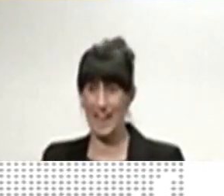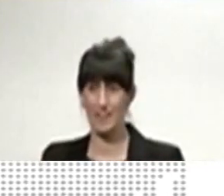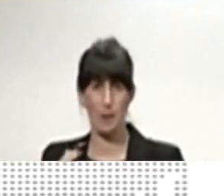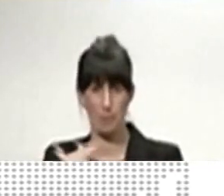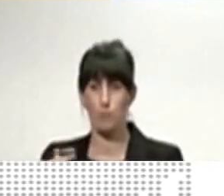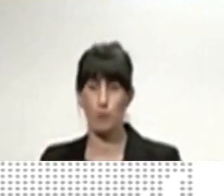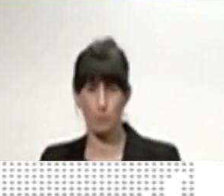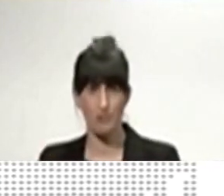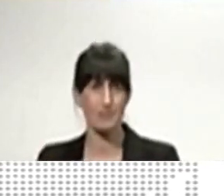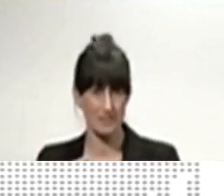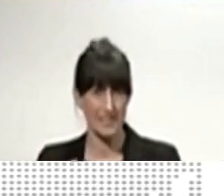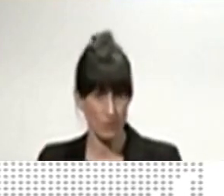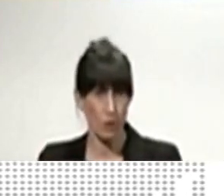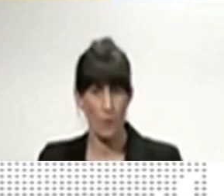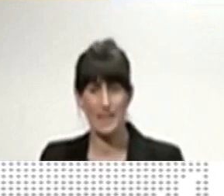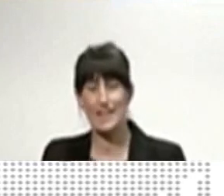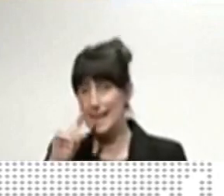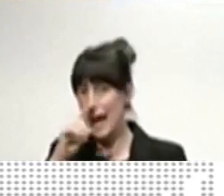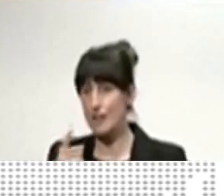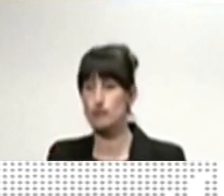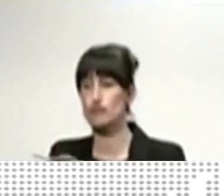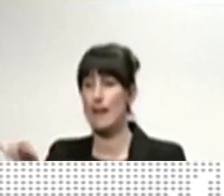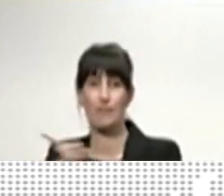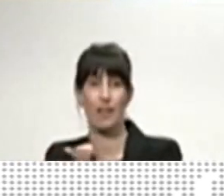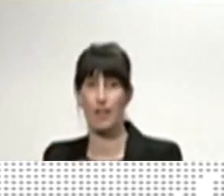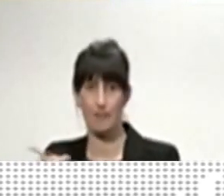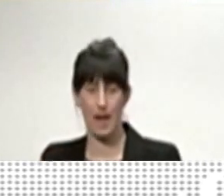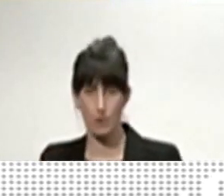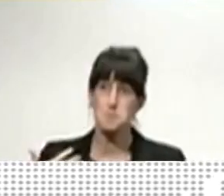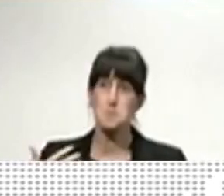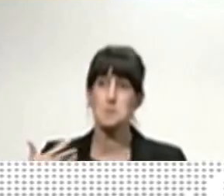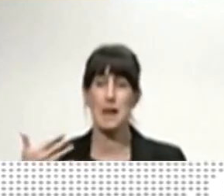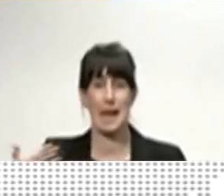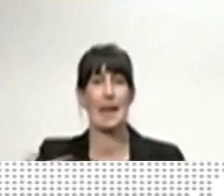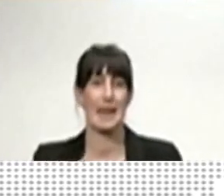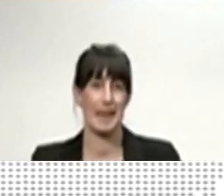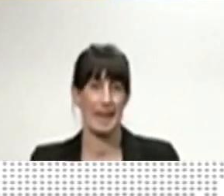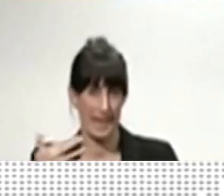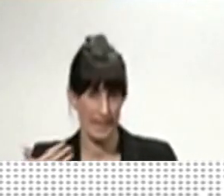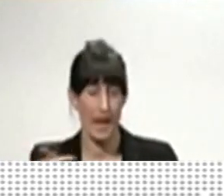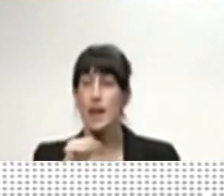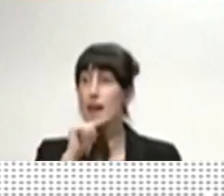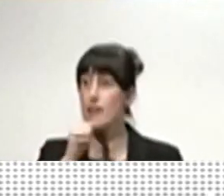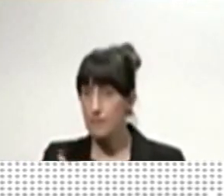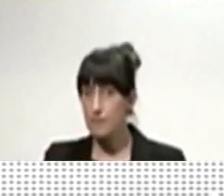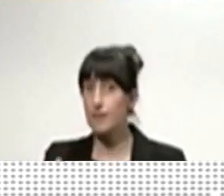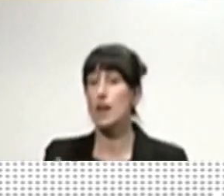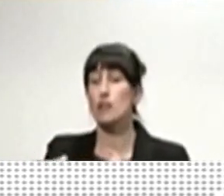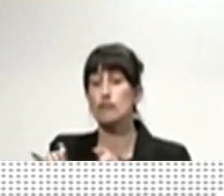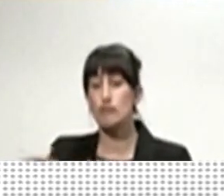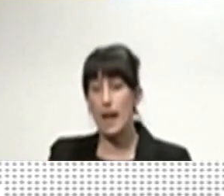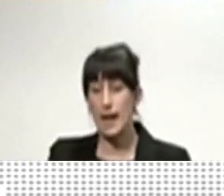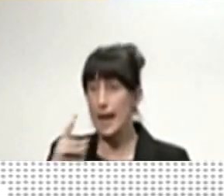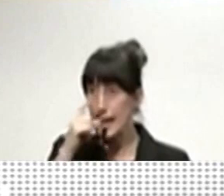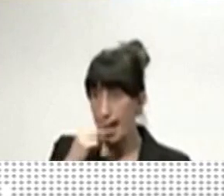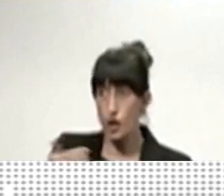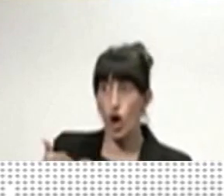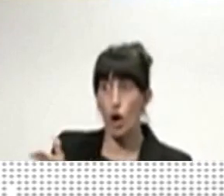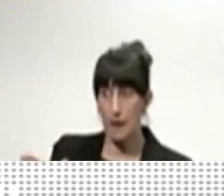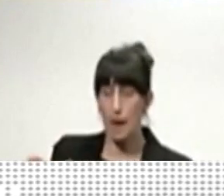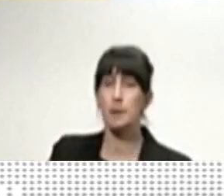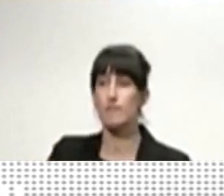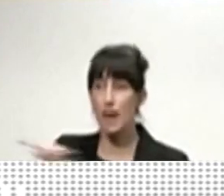Prime Minister in 2017, and a year later she became the second elected world leader to ever give birth while in